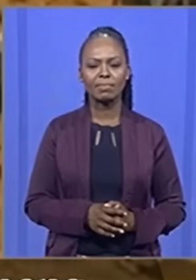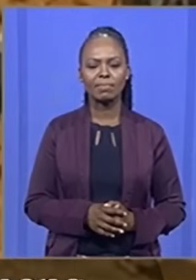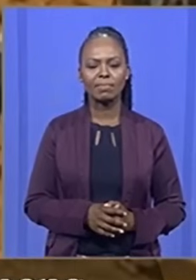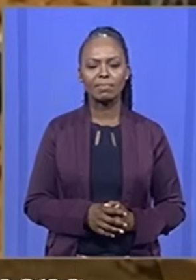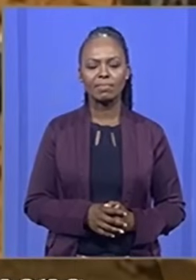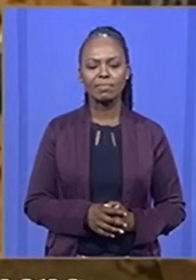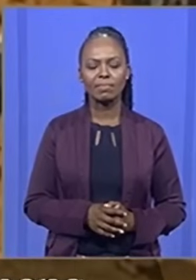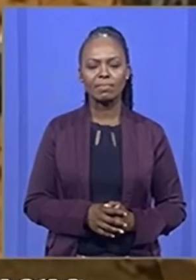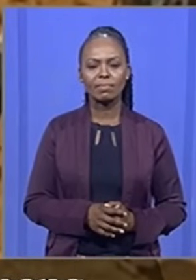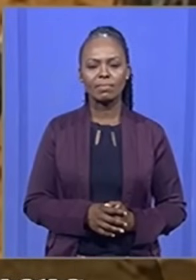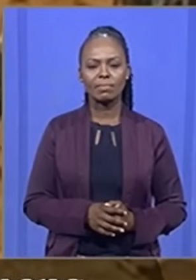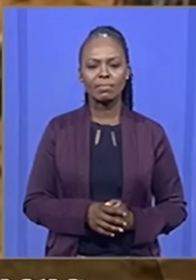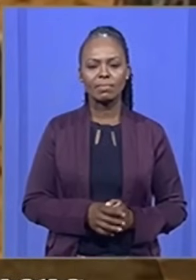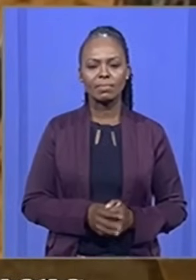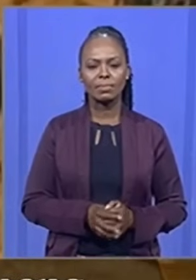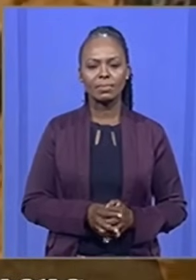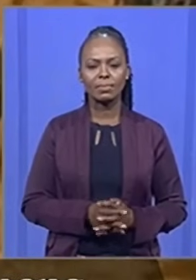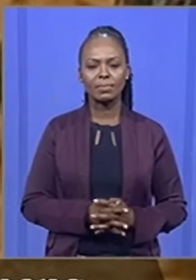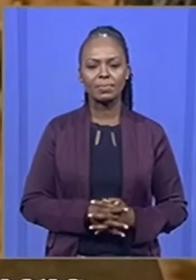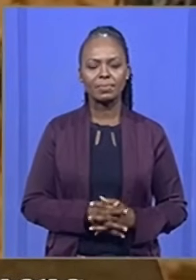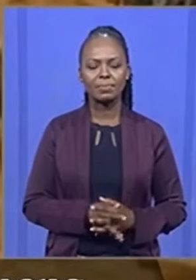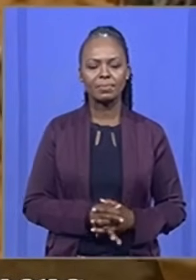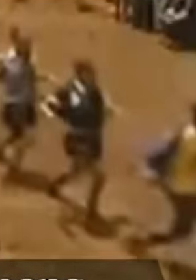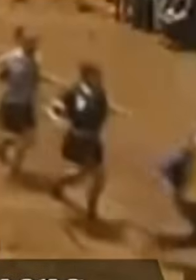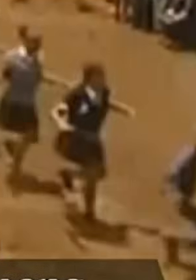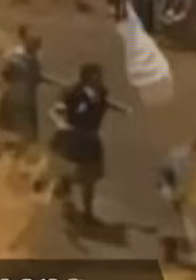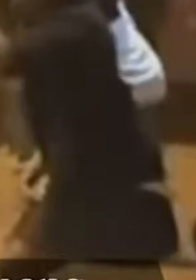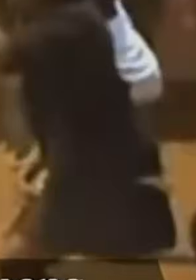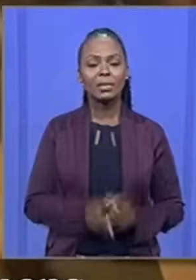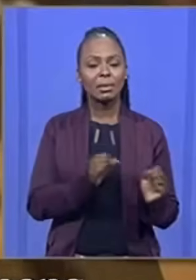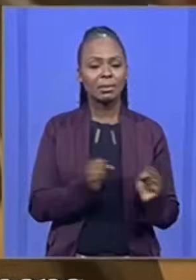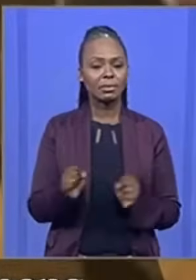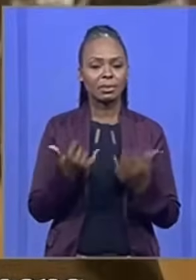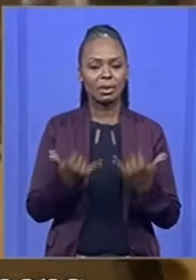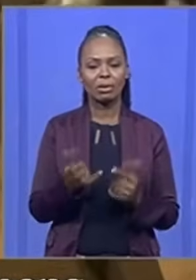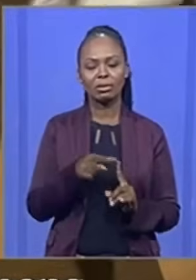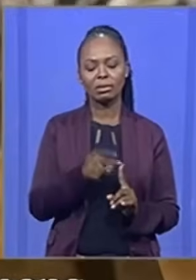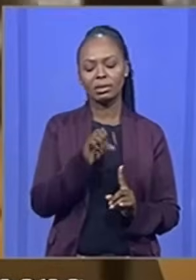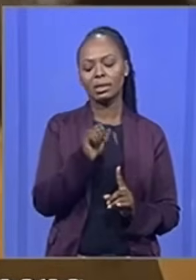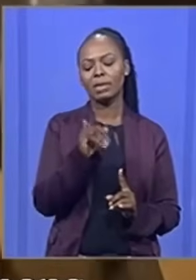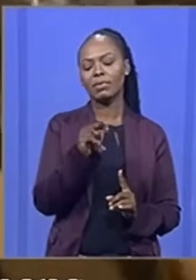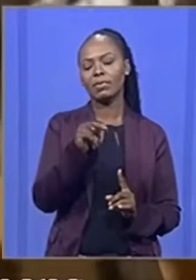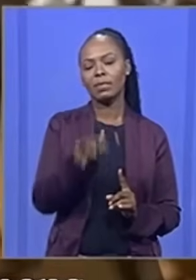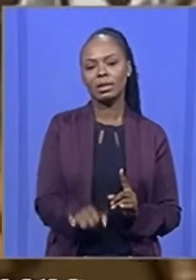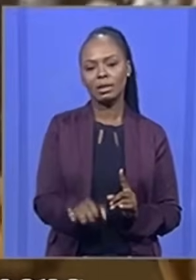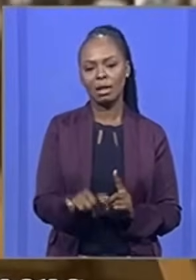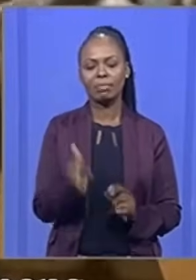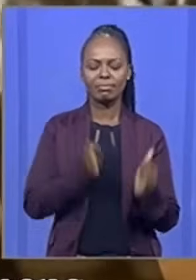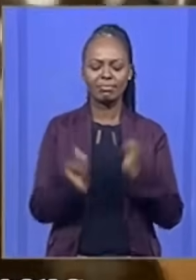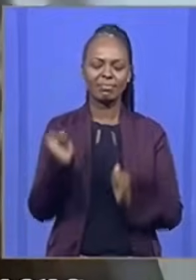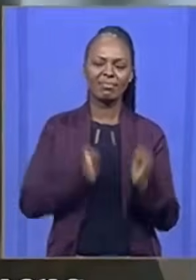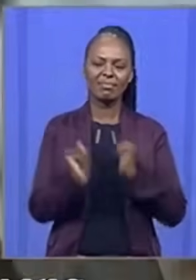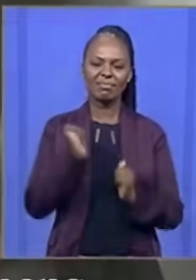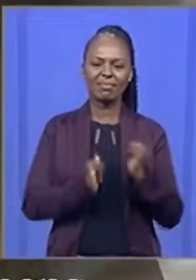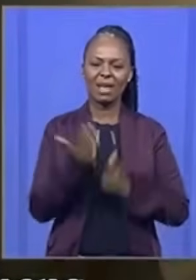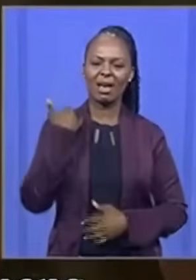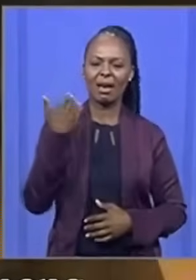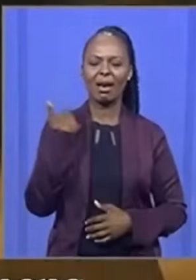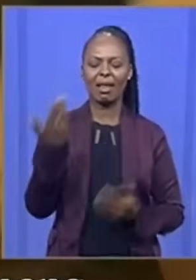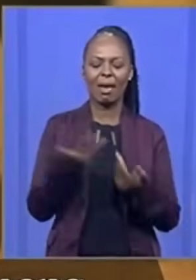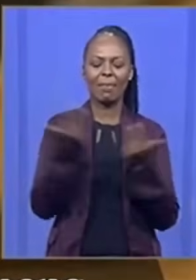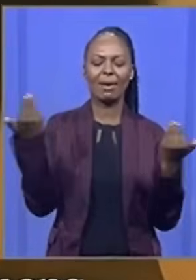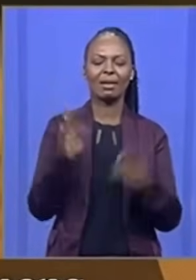Freedom is coming tomorrow. Ho sa le jwalo Sarafina papadi ya kalaneng e neng le kgahlano le puso ya